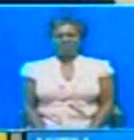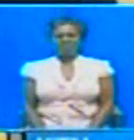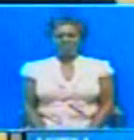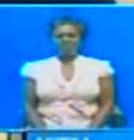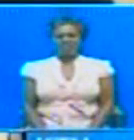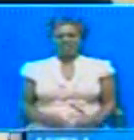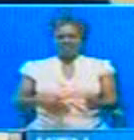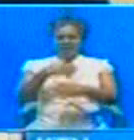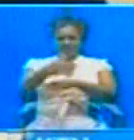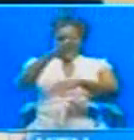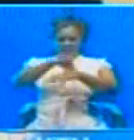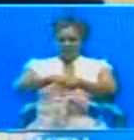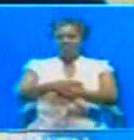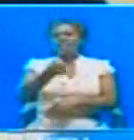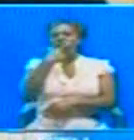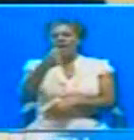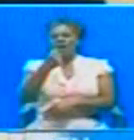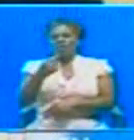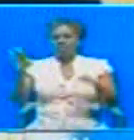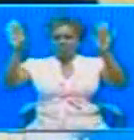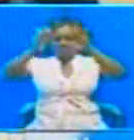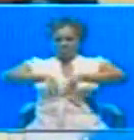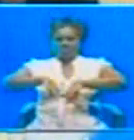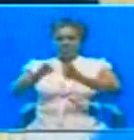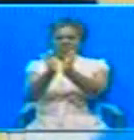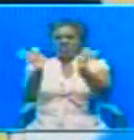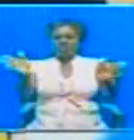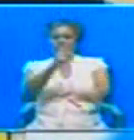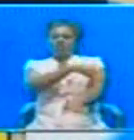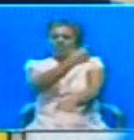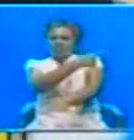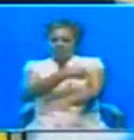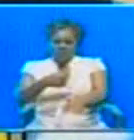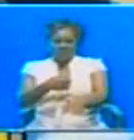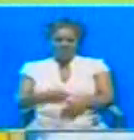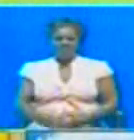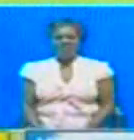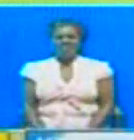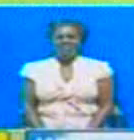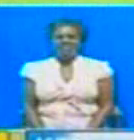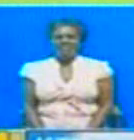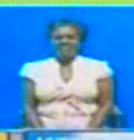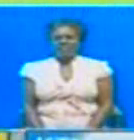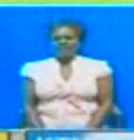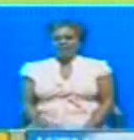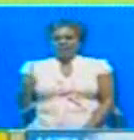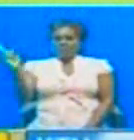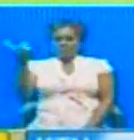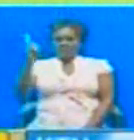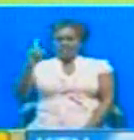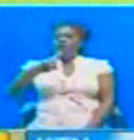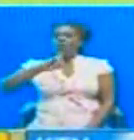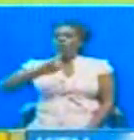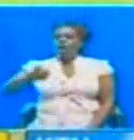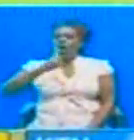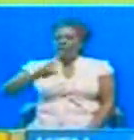Oh. After receiving some treatment at the Rift Valley Provincial General Hospital. It is the president's stern warning